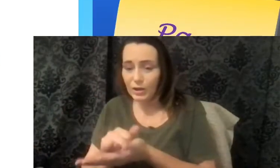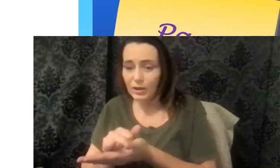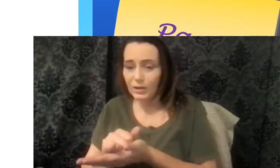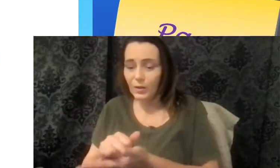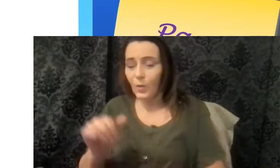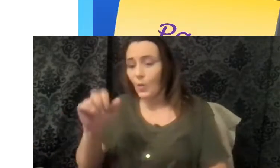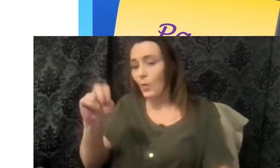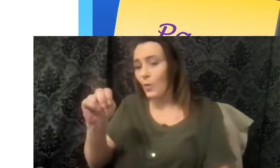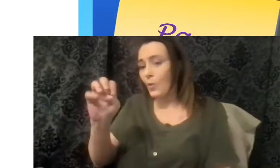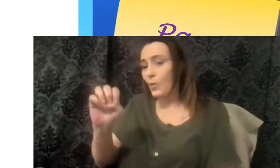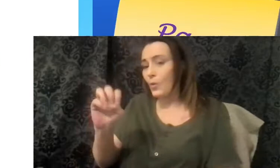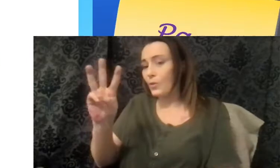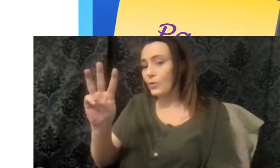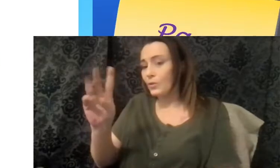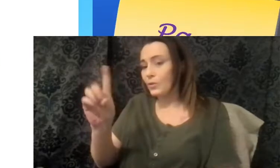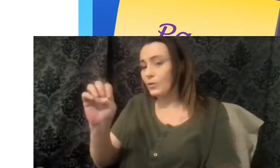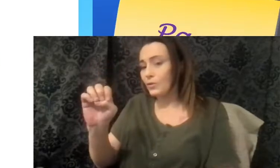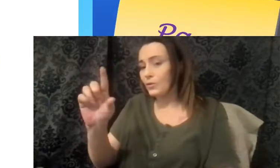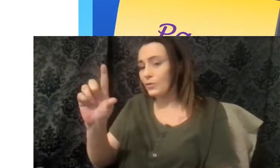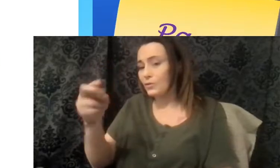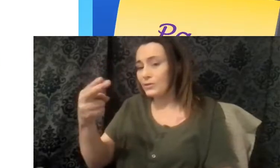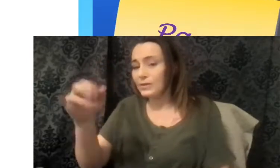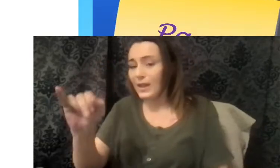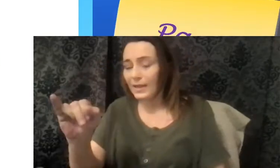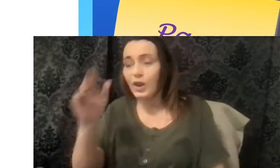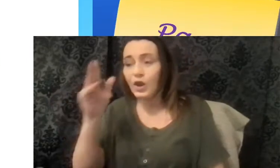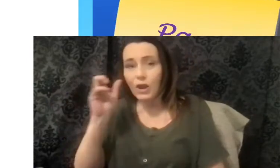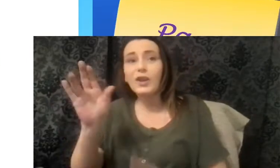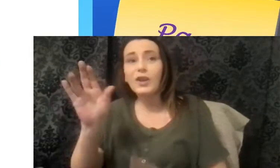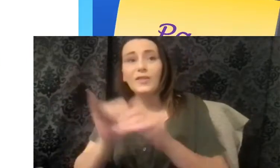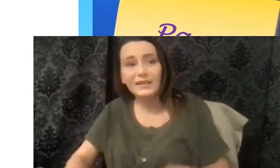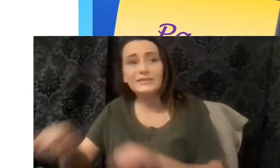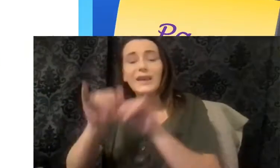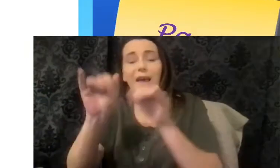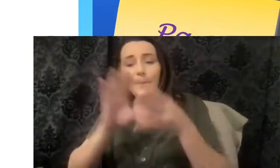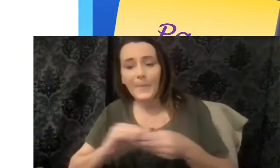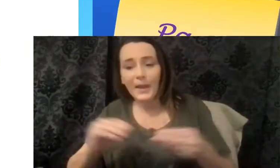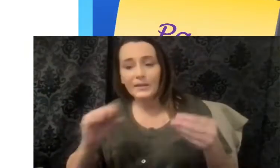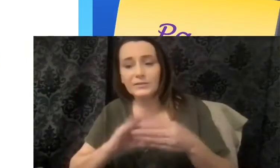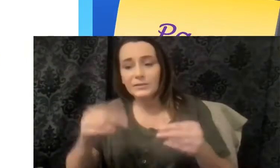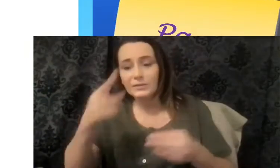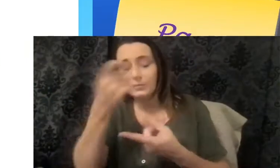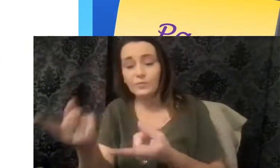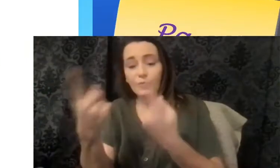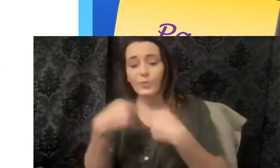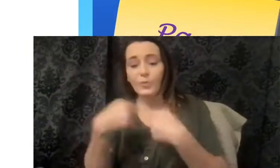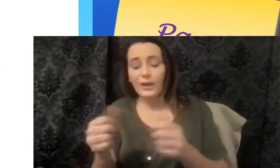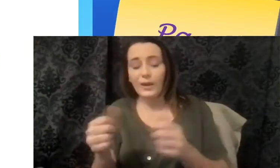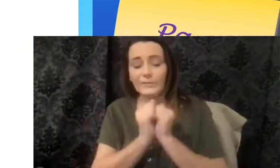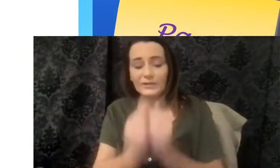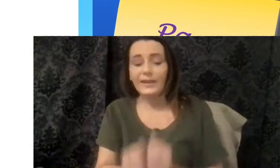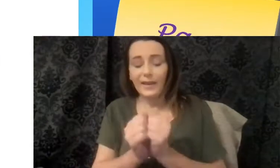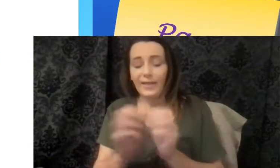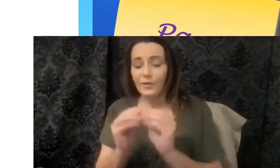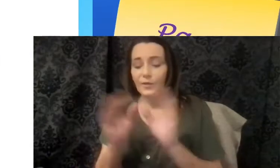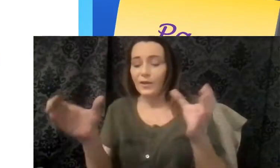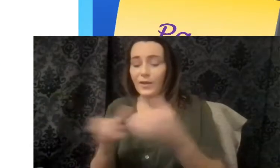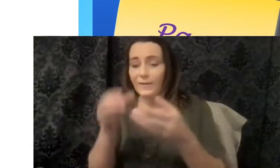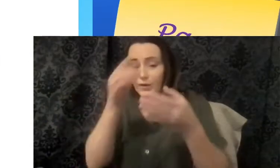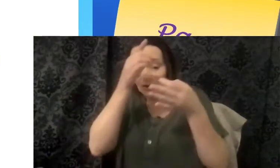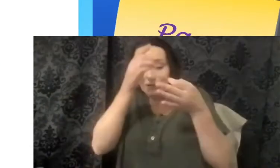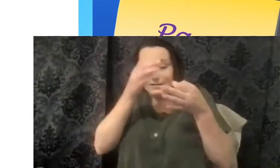Delhi, you're going to hear the same message because we come together at the conference to decide things together, to make an